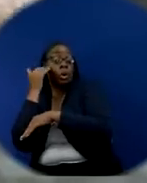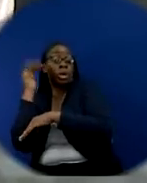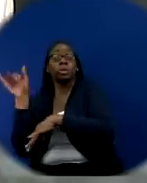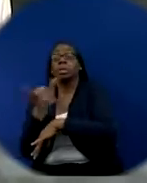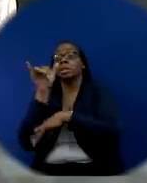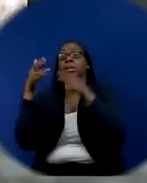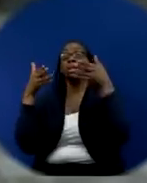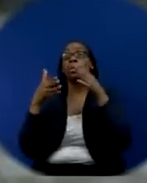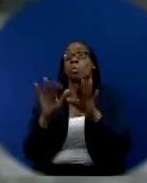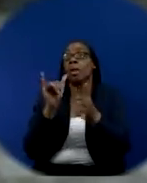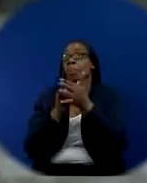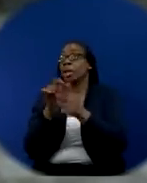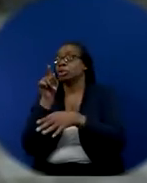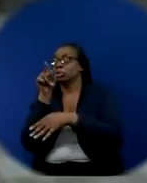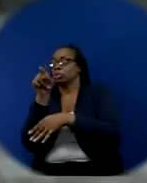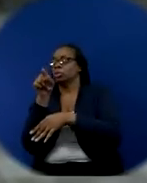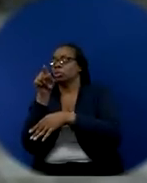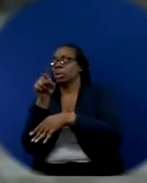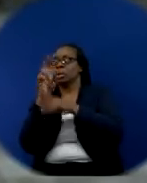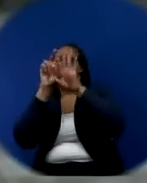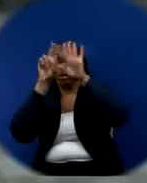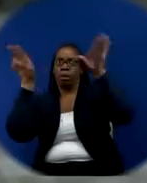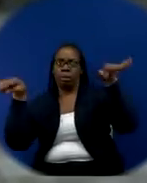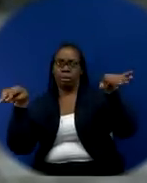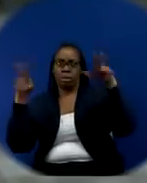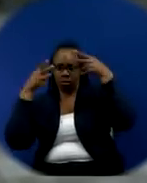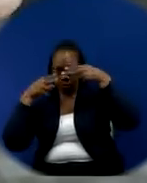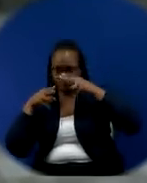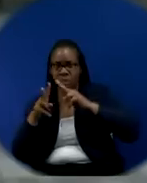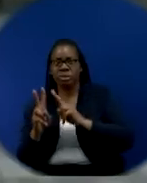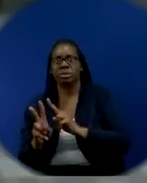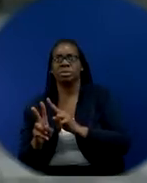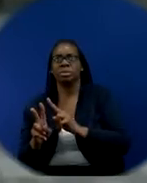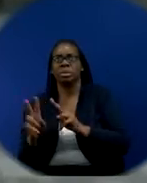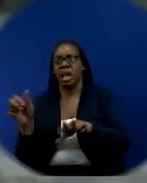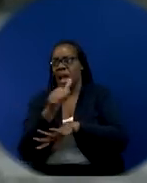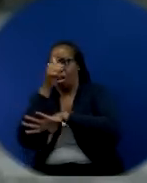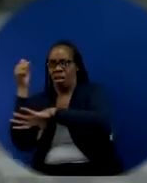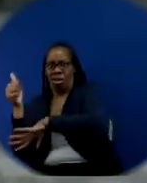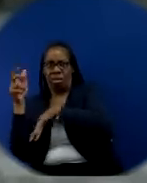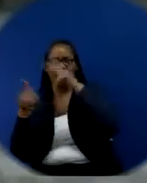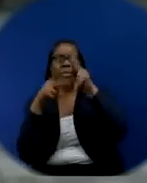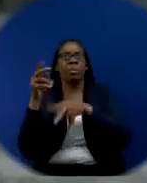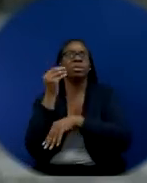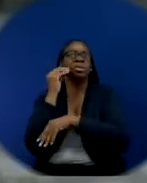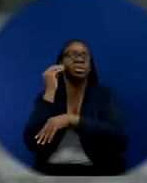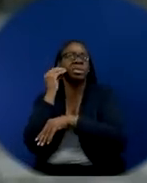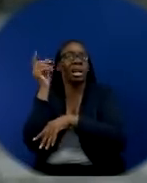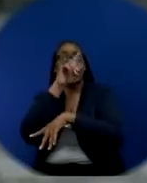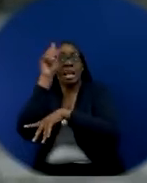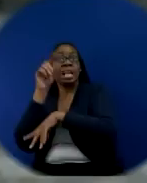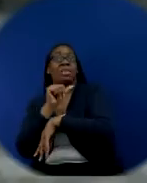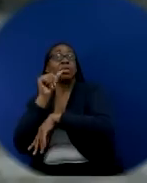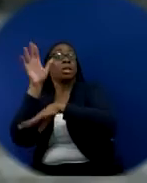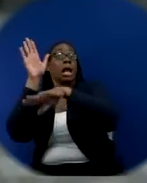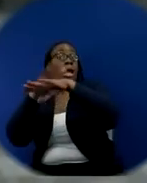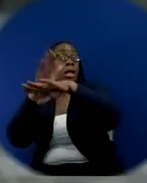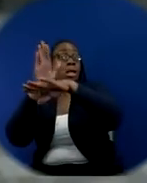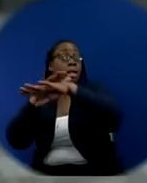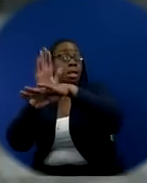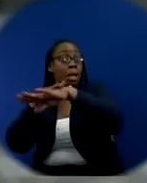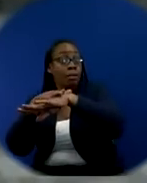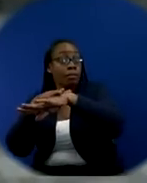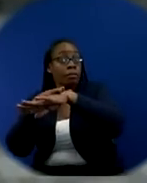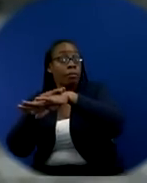way, that you don't go just take a seat of honor in somebody else's house. Because if you're not careful, somebody with